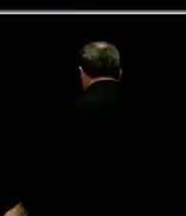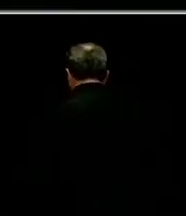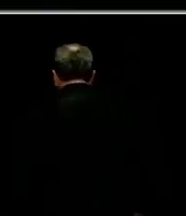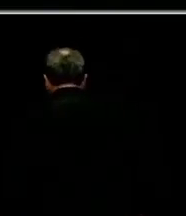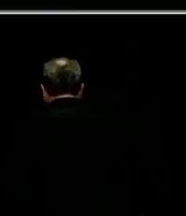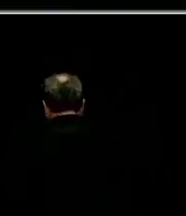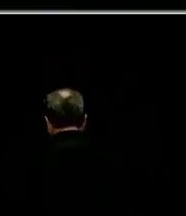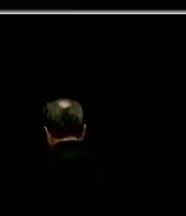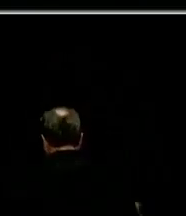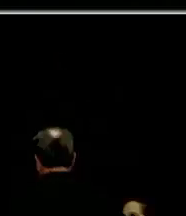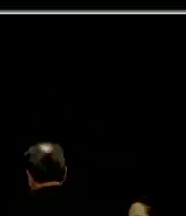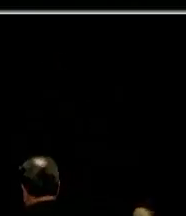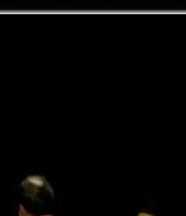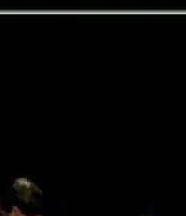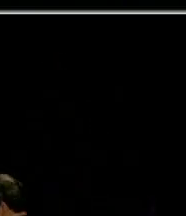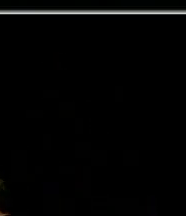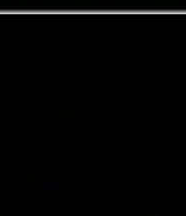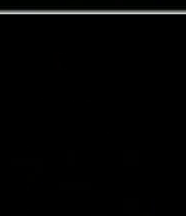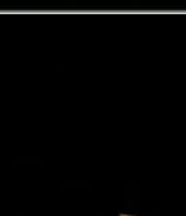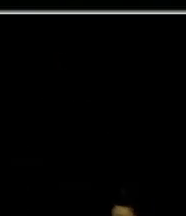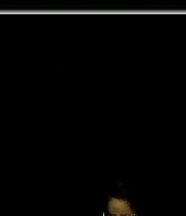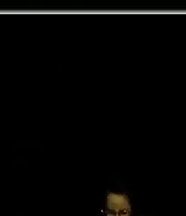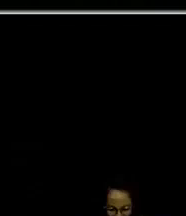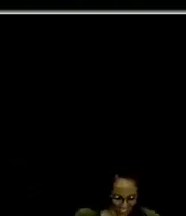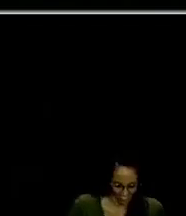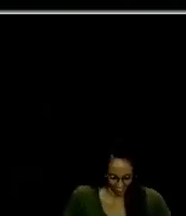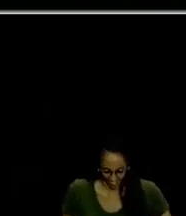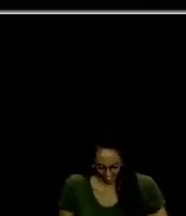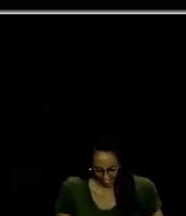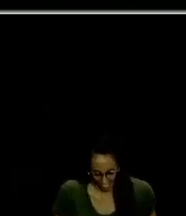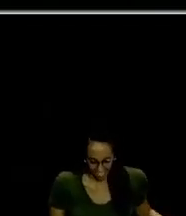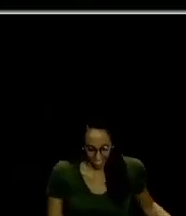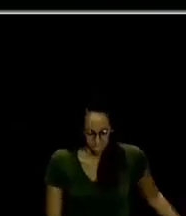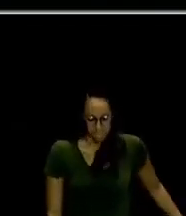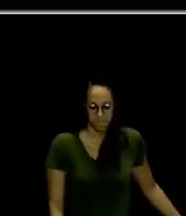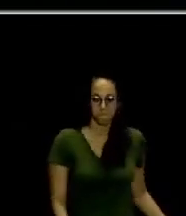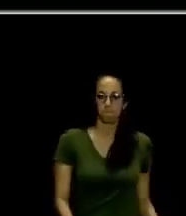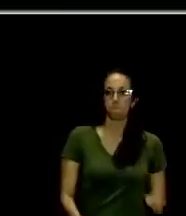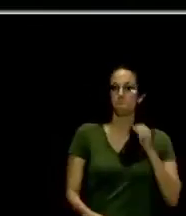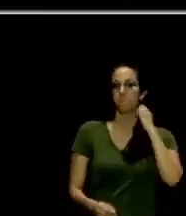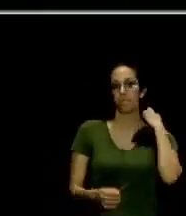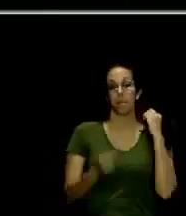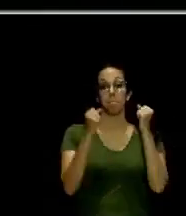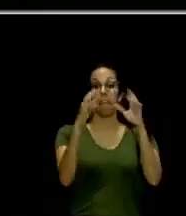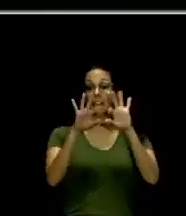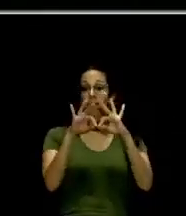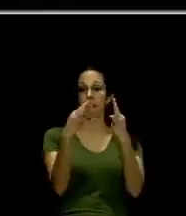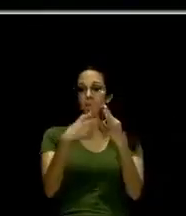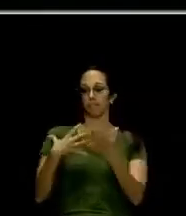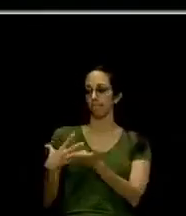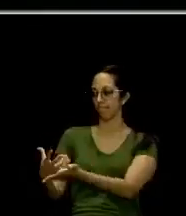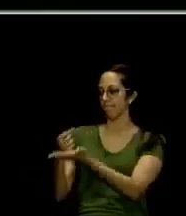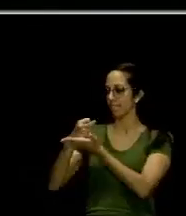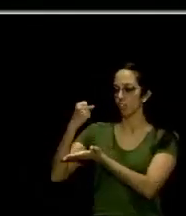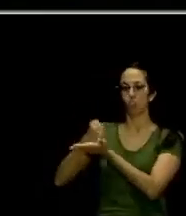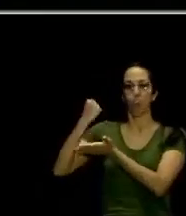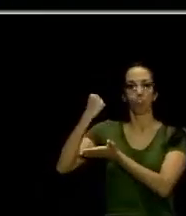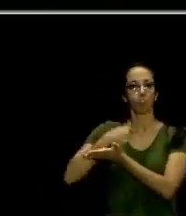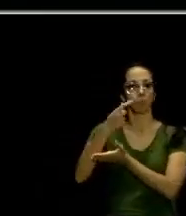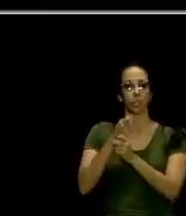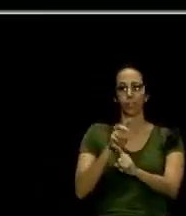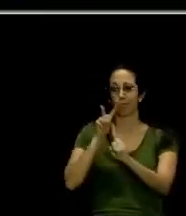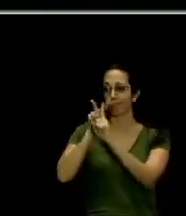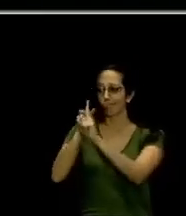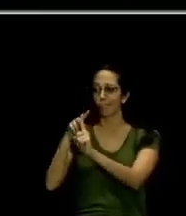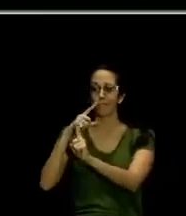That's a true education savings account. You, as a family, get a scholarship, and you can use that money for tuition at a private school. You can use